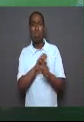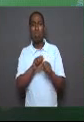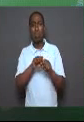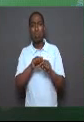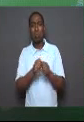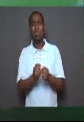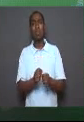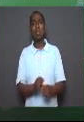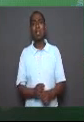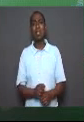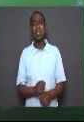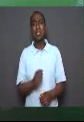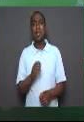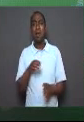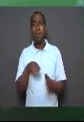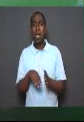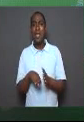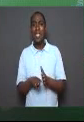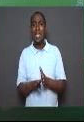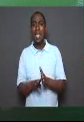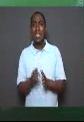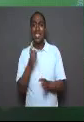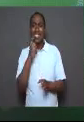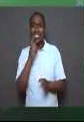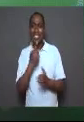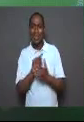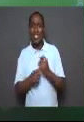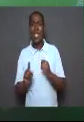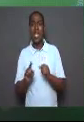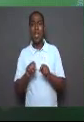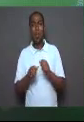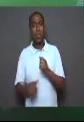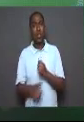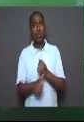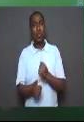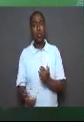Bacteria do not just attack the teeth. They